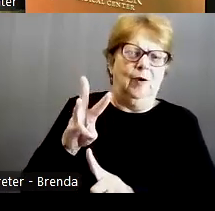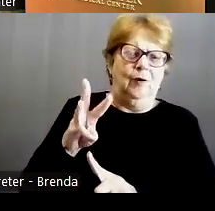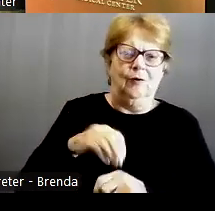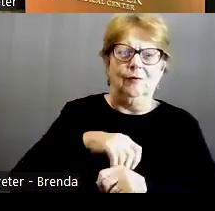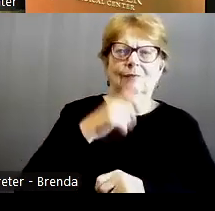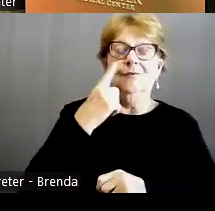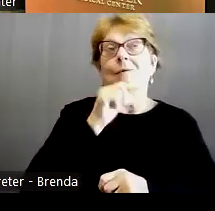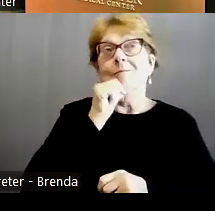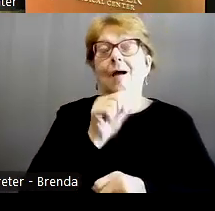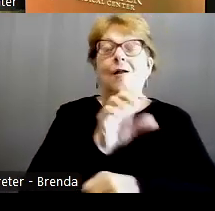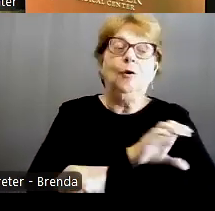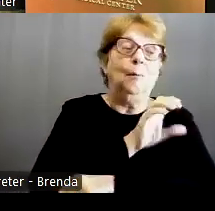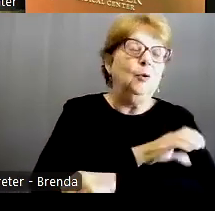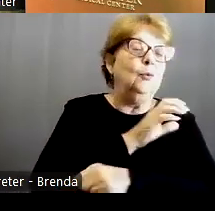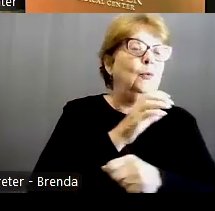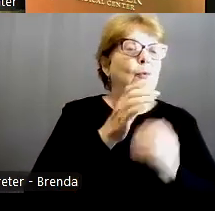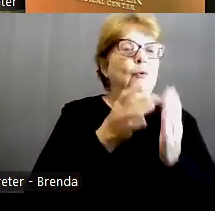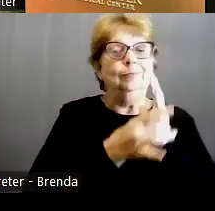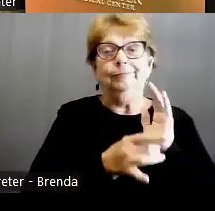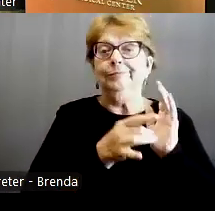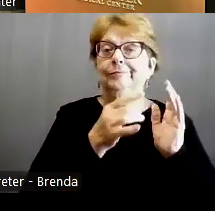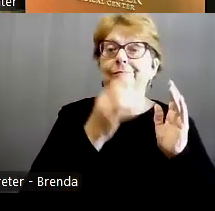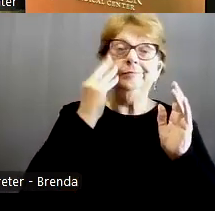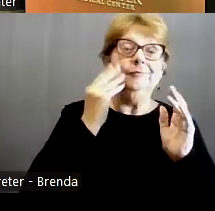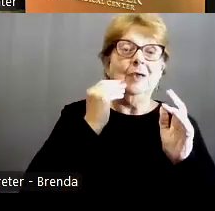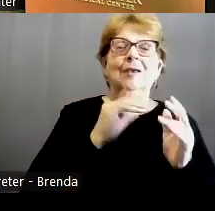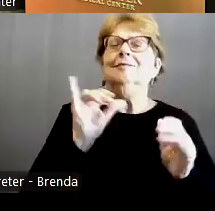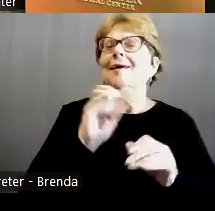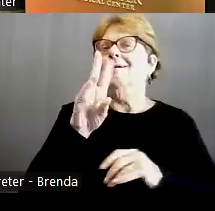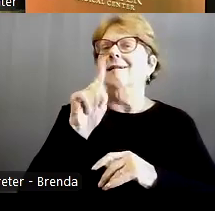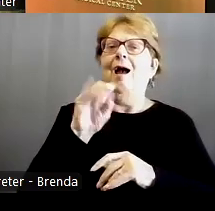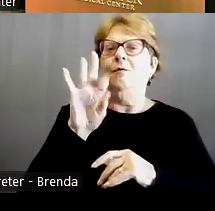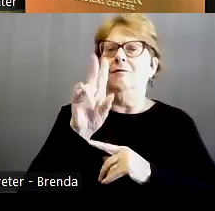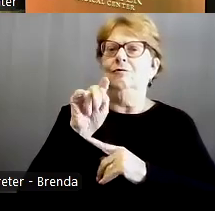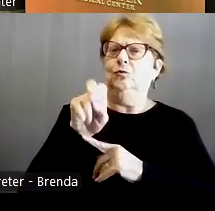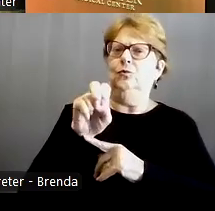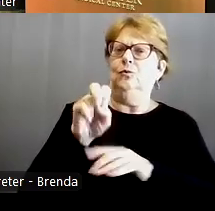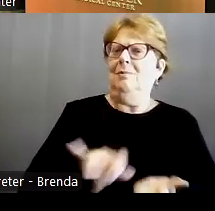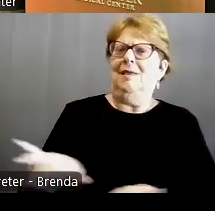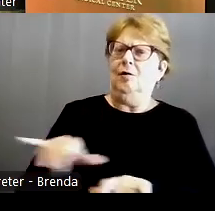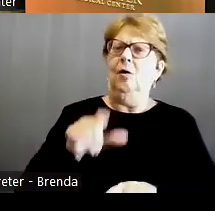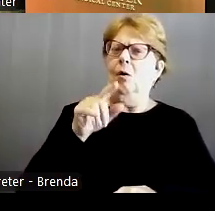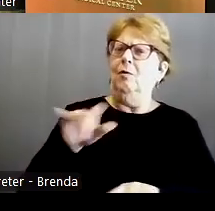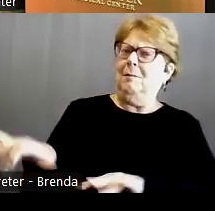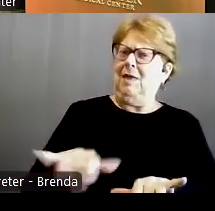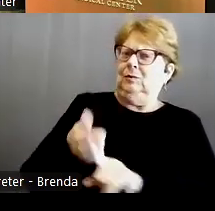non-computer savvy patients, an alternative is suggested it's like an out-of-tune piano. The piano is fine, it just needs to be tuned up.